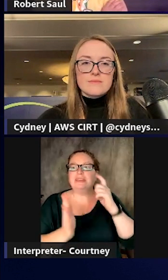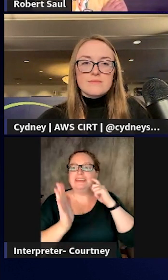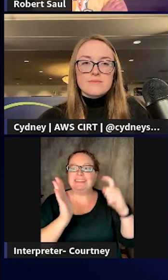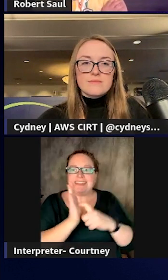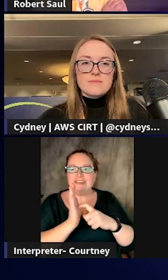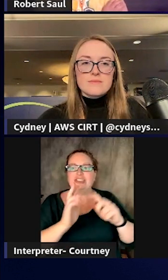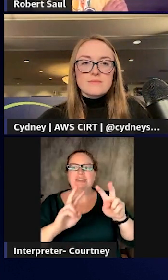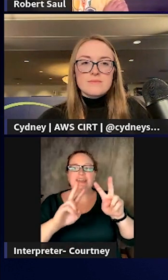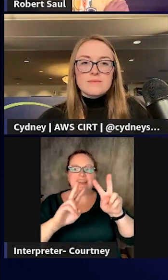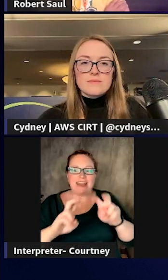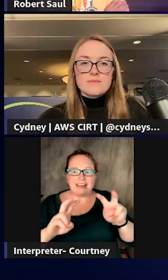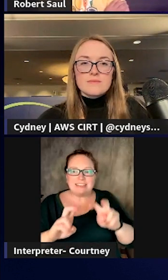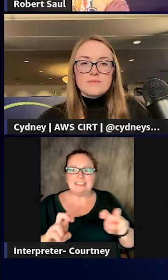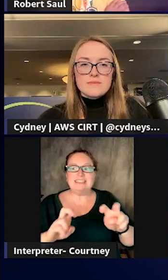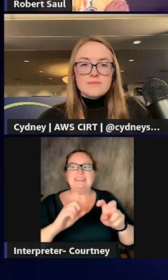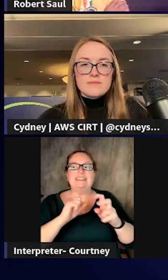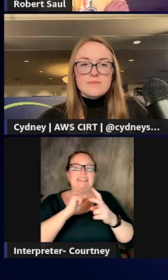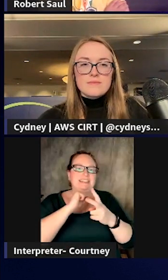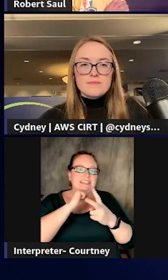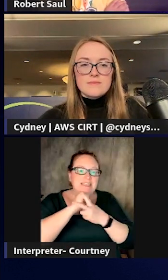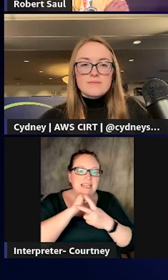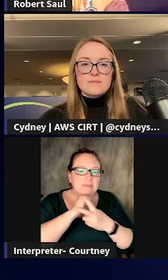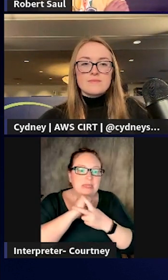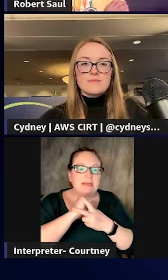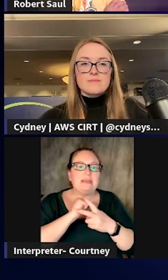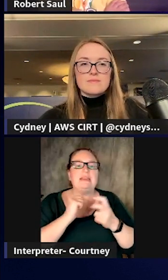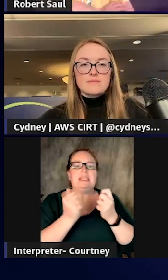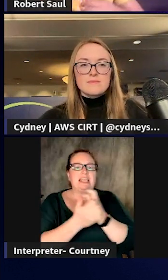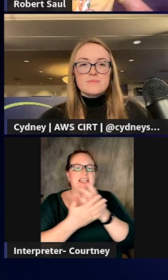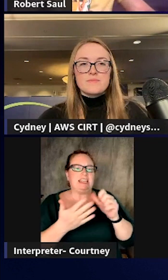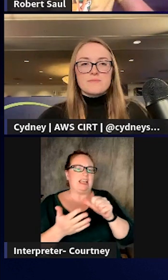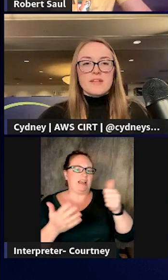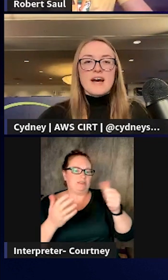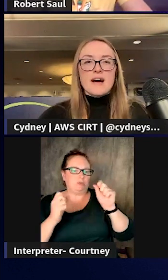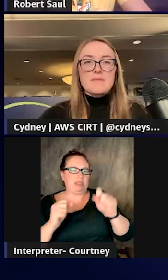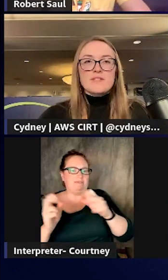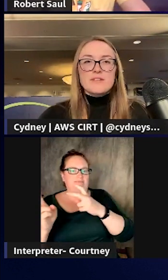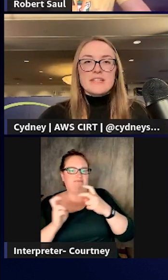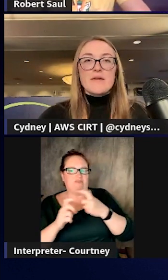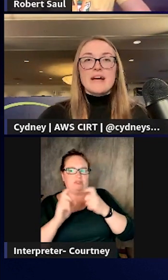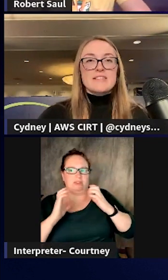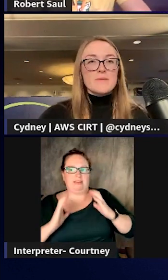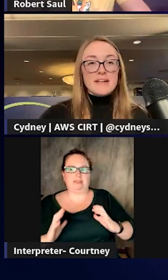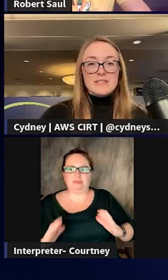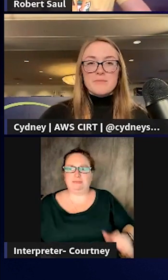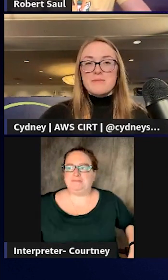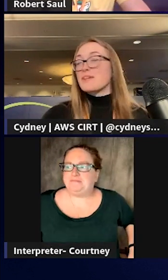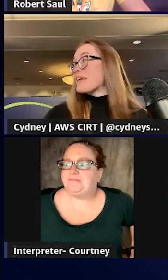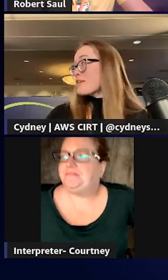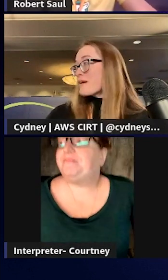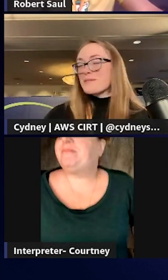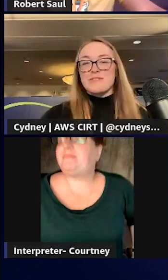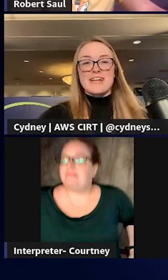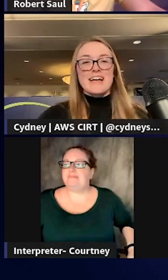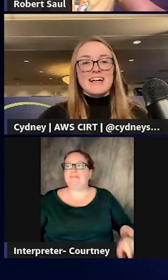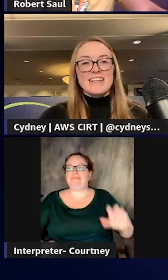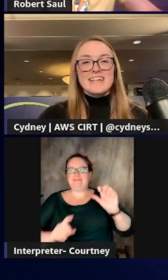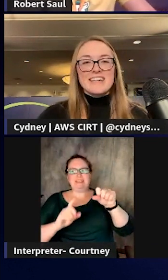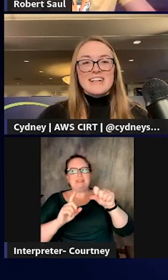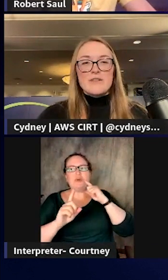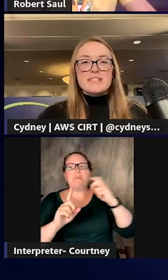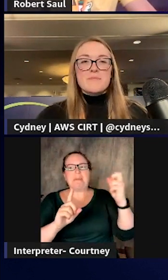and any lessons learned that we can derive for the customer. Yeah, absolutely. Okay, so back to the playbook. Thank you, Robert, for